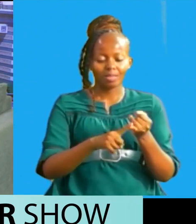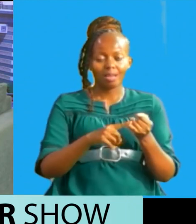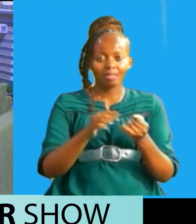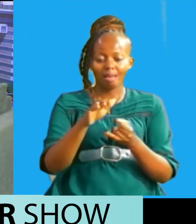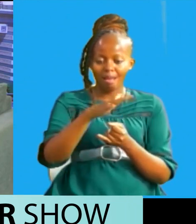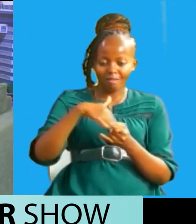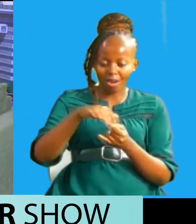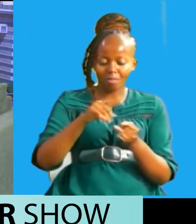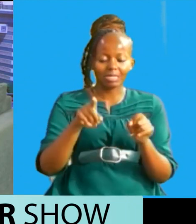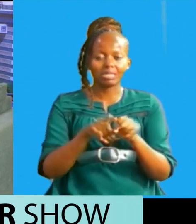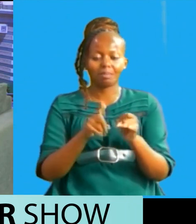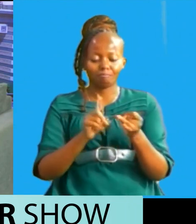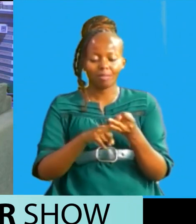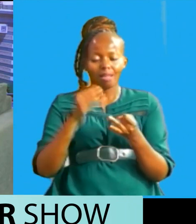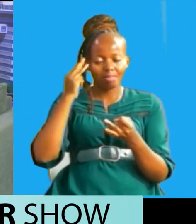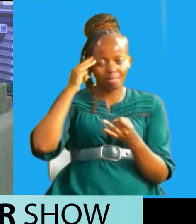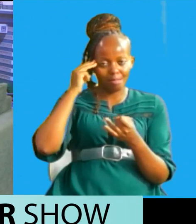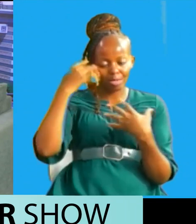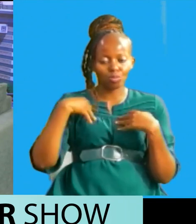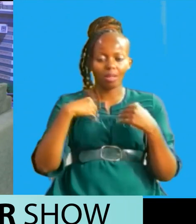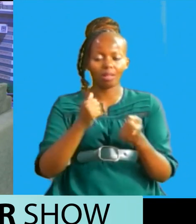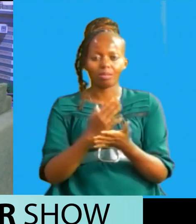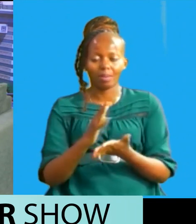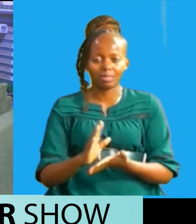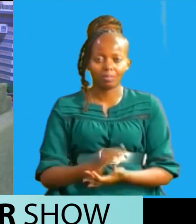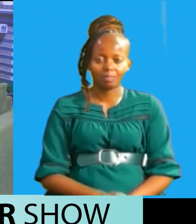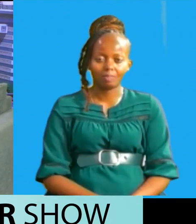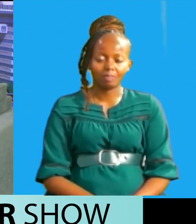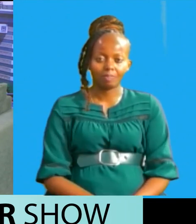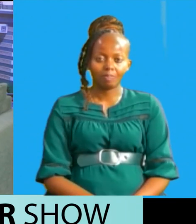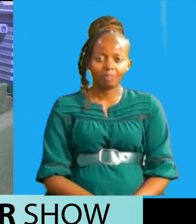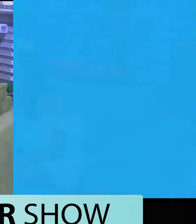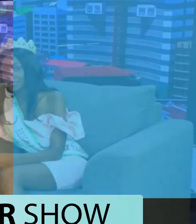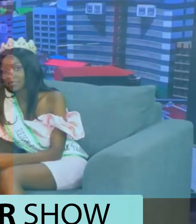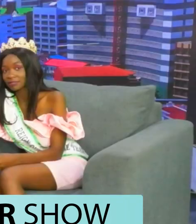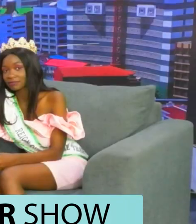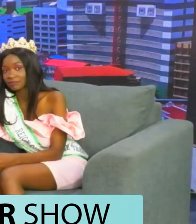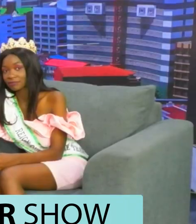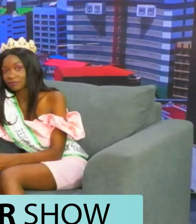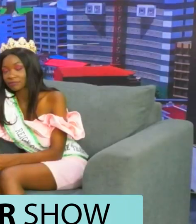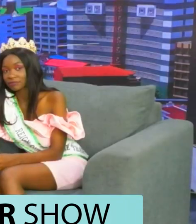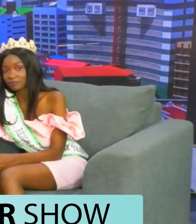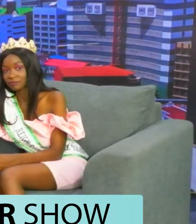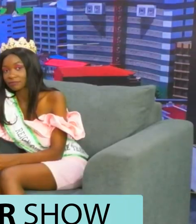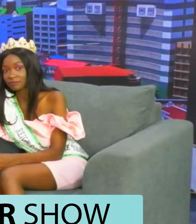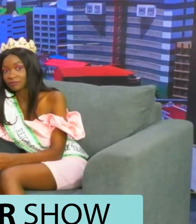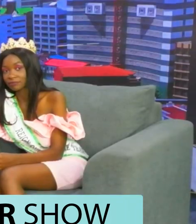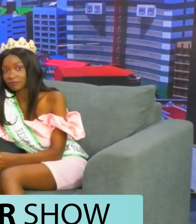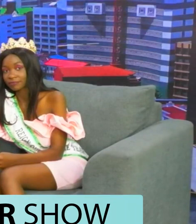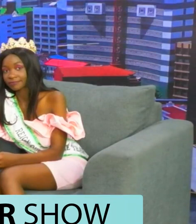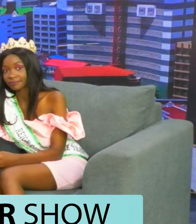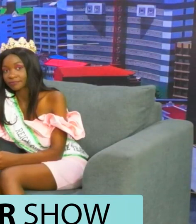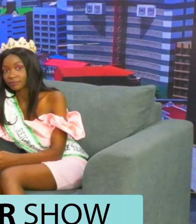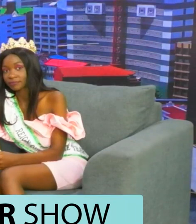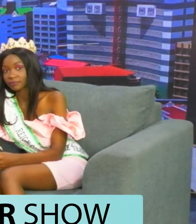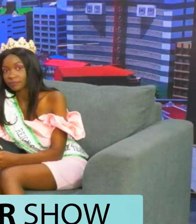and actually the mental health part. Yes. That is really nice, because many people